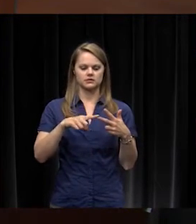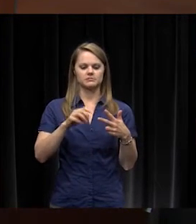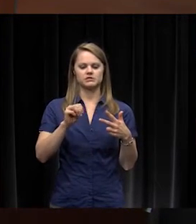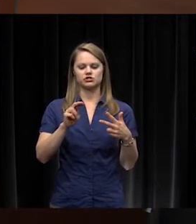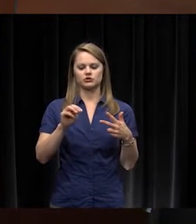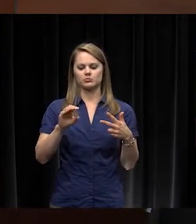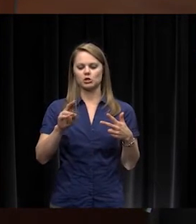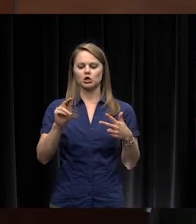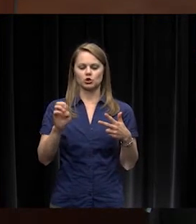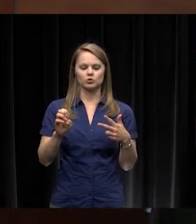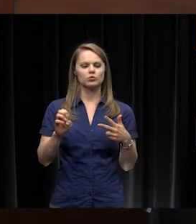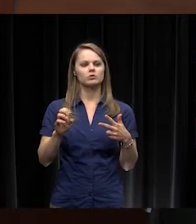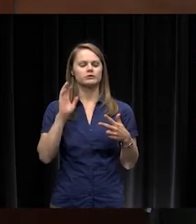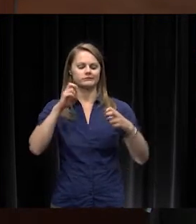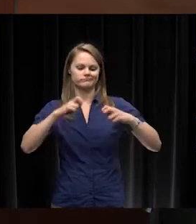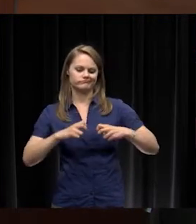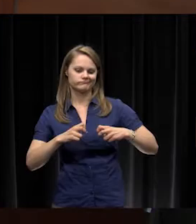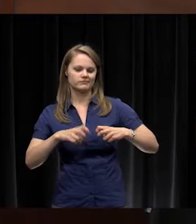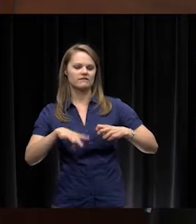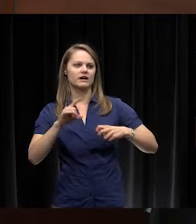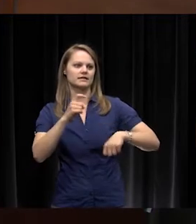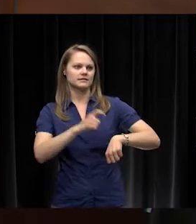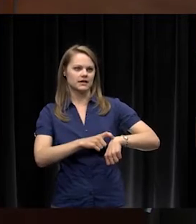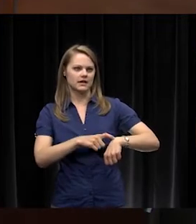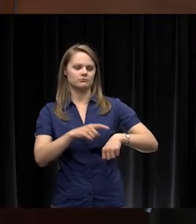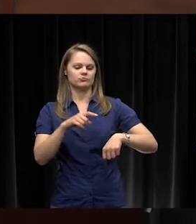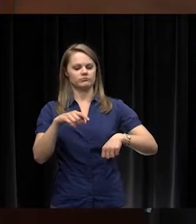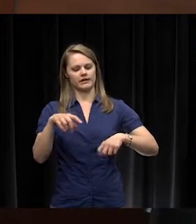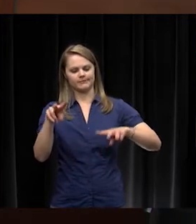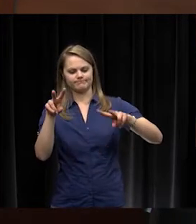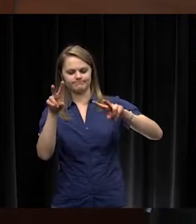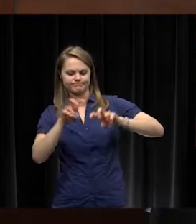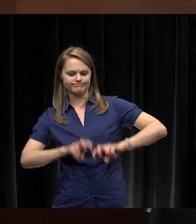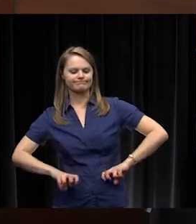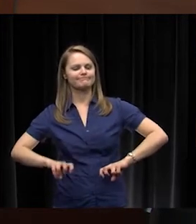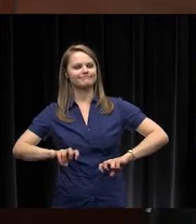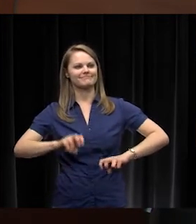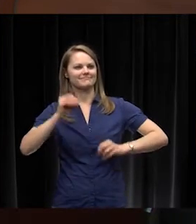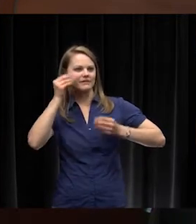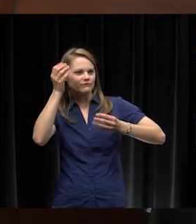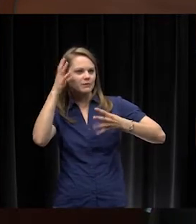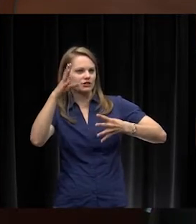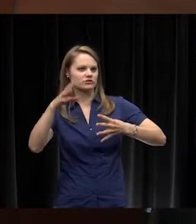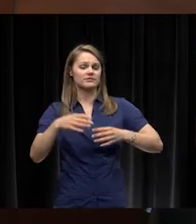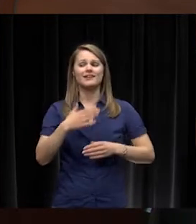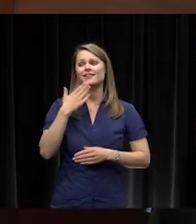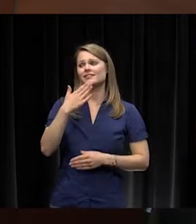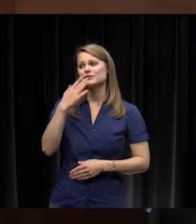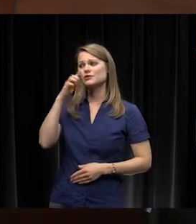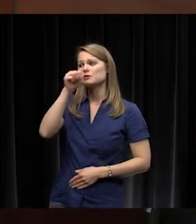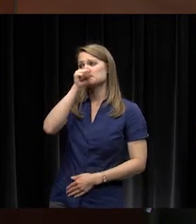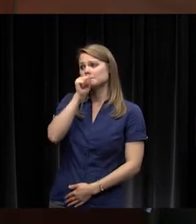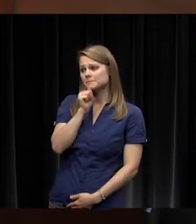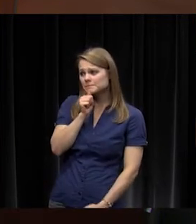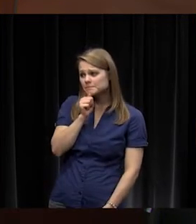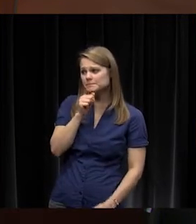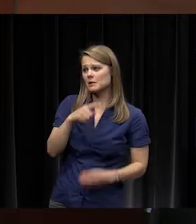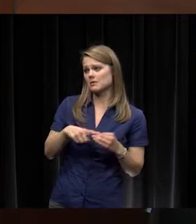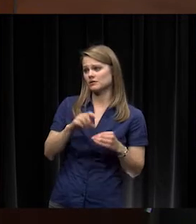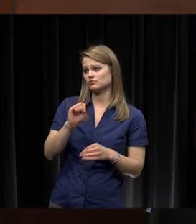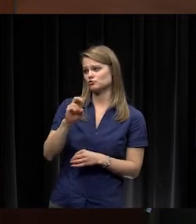get together and take a look at all of that. Okay, very good. Thank you very much. And thank you for your patience on this. This is something that